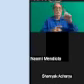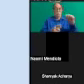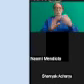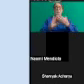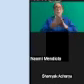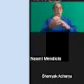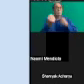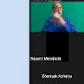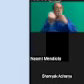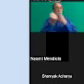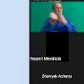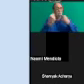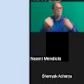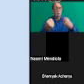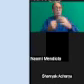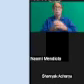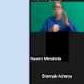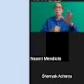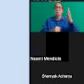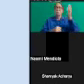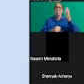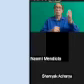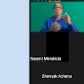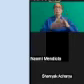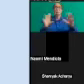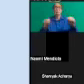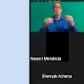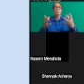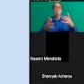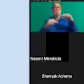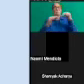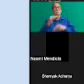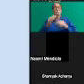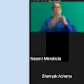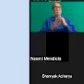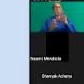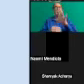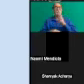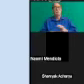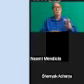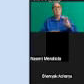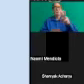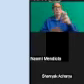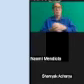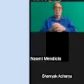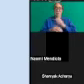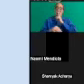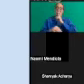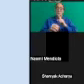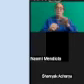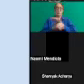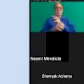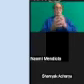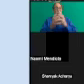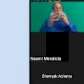His presentation is unique in that it offers a detailed account of his life's journey and covers pretty much everything I